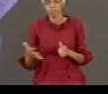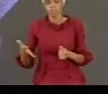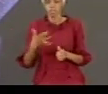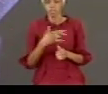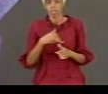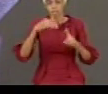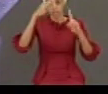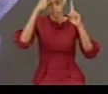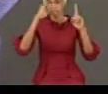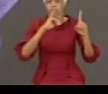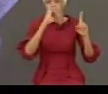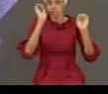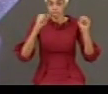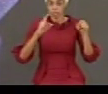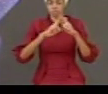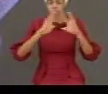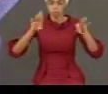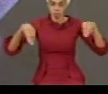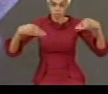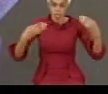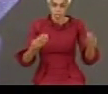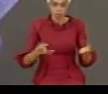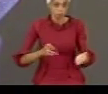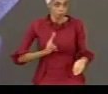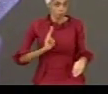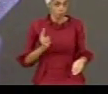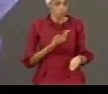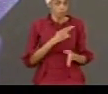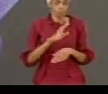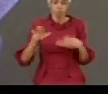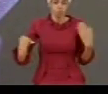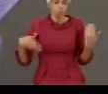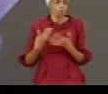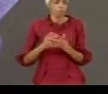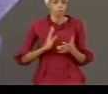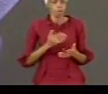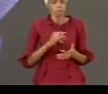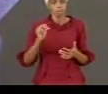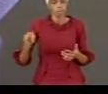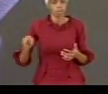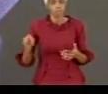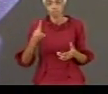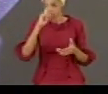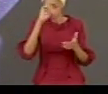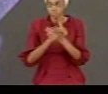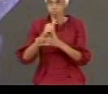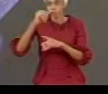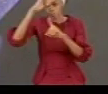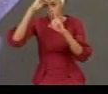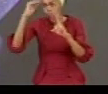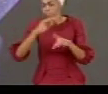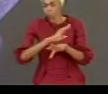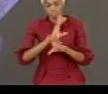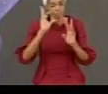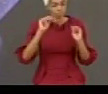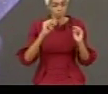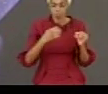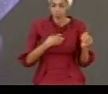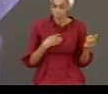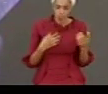supply all our need. We just need just to trust Him. No complaining, no murmuring,